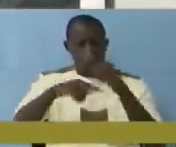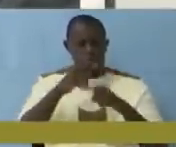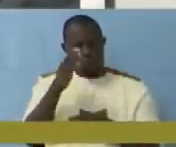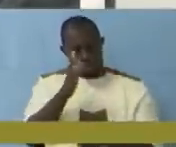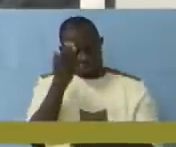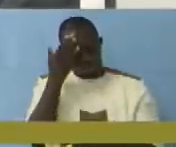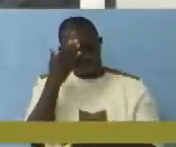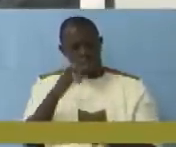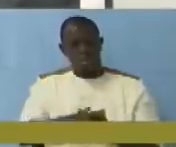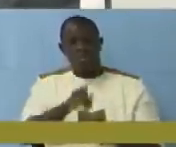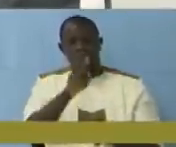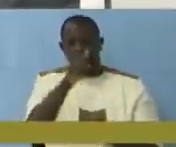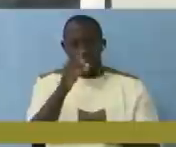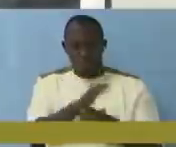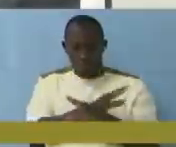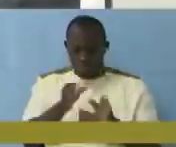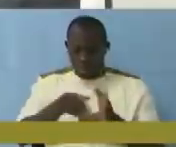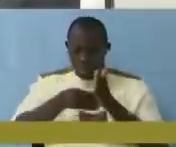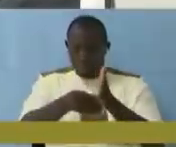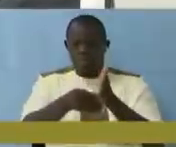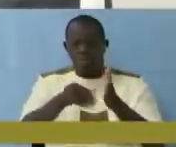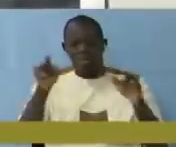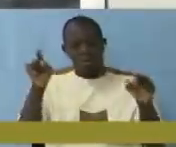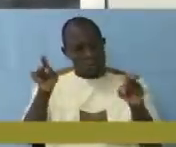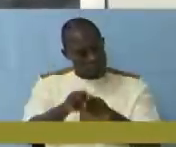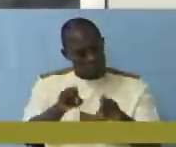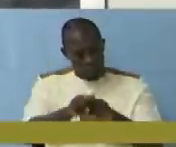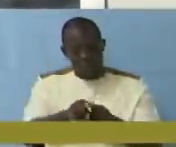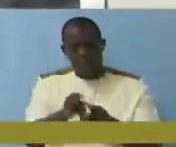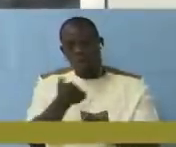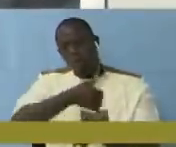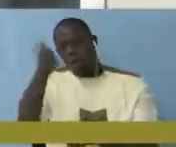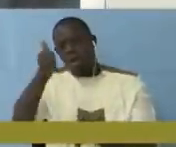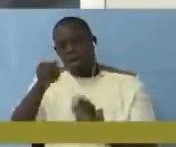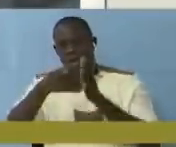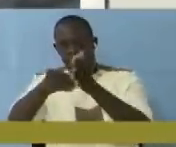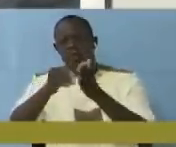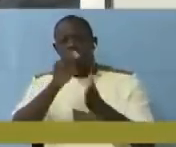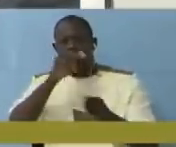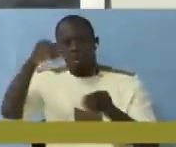are a director just like the Director of Internal Security.